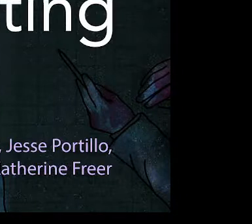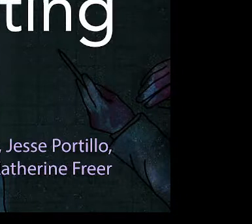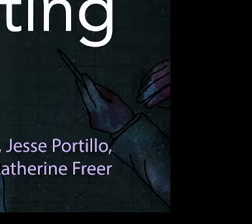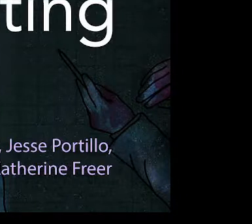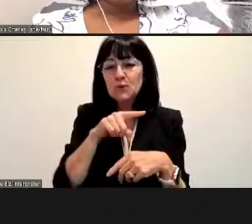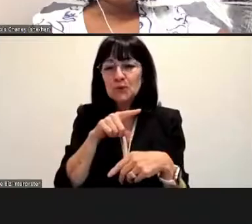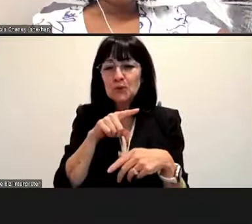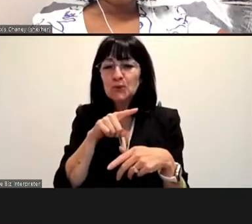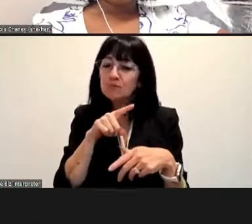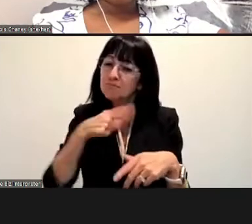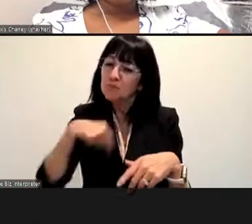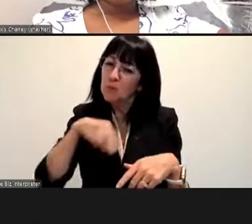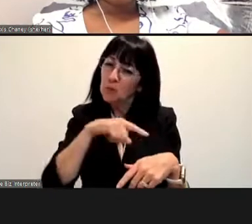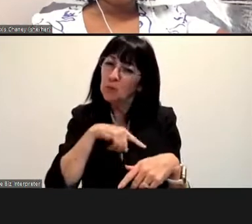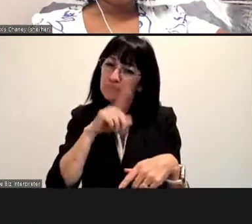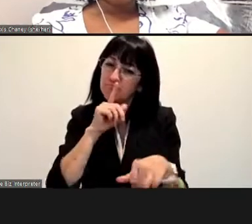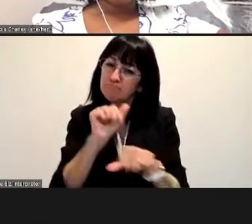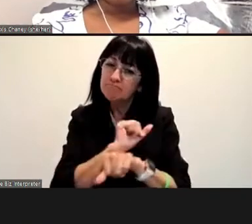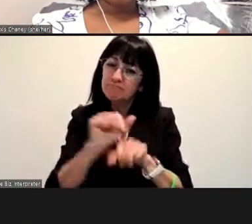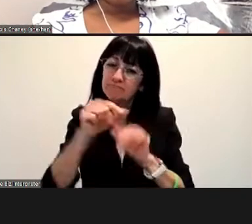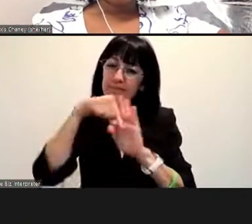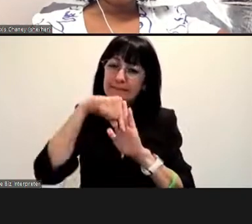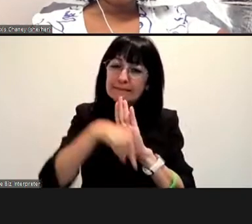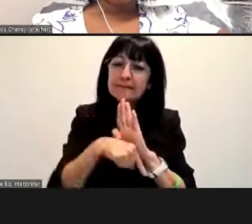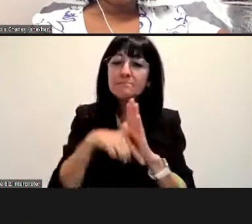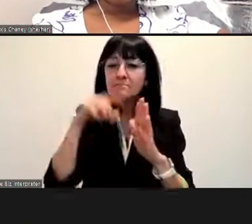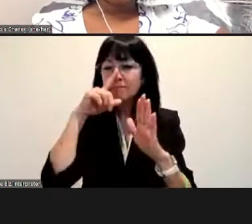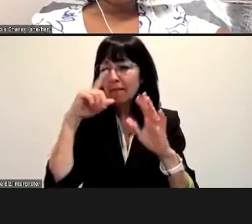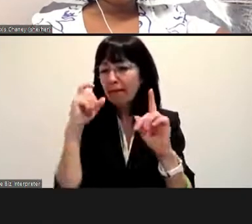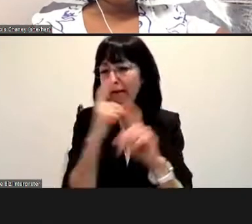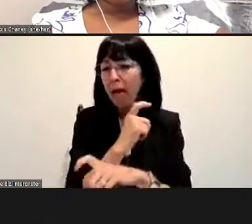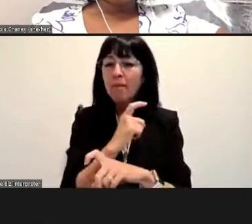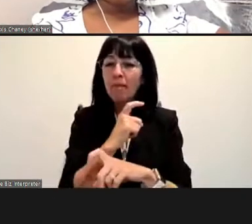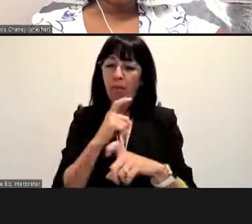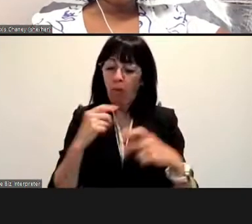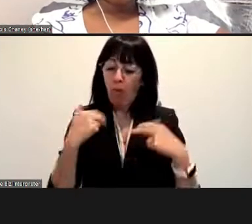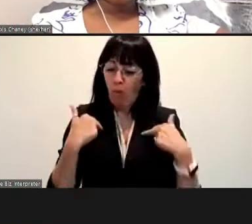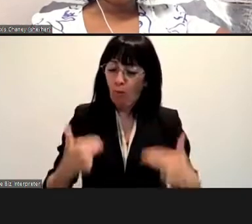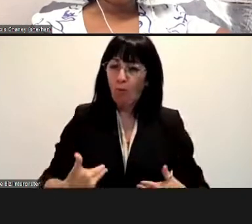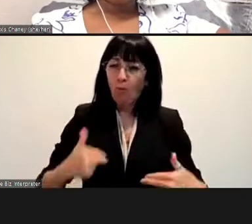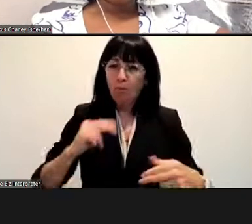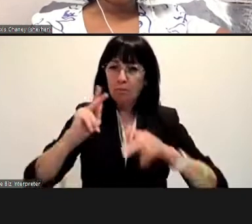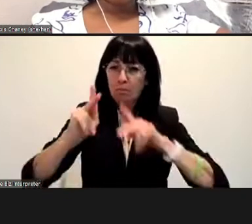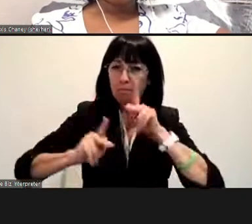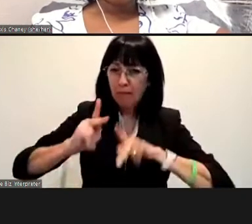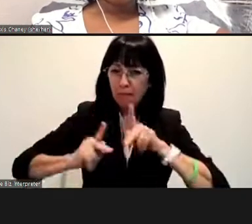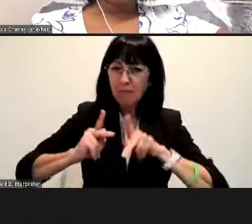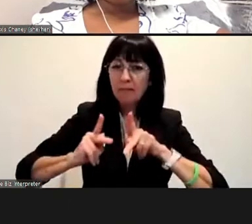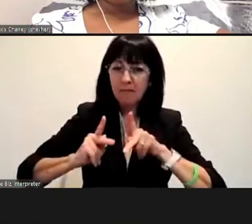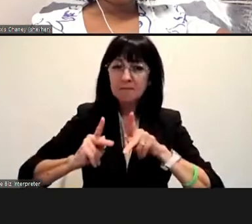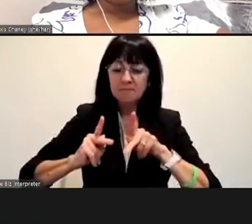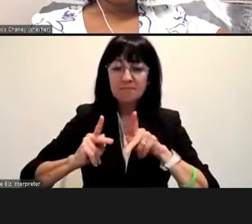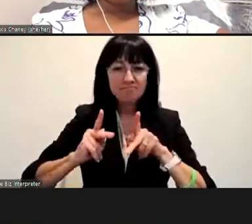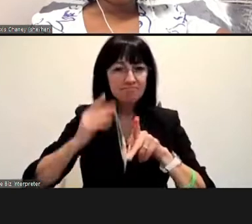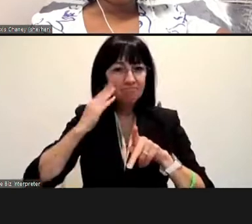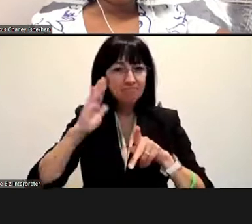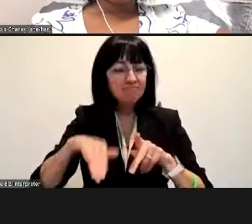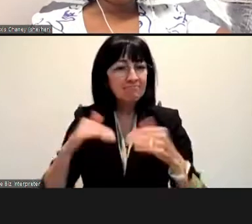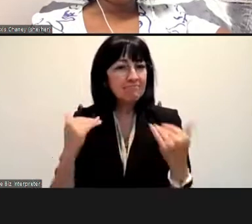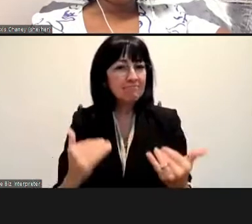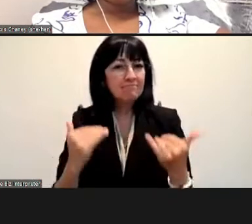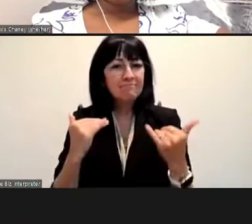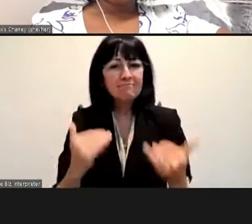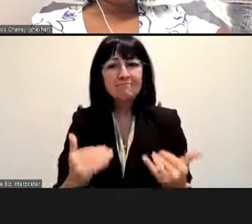we all are. And I think especially with so much communication happening over Zoom, it can